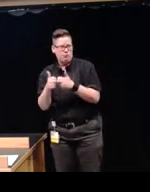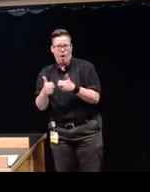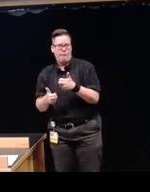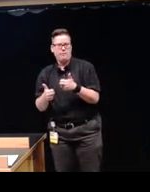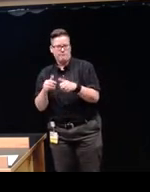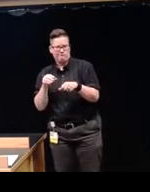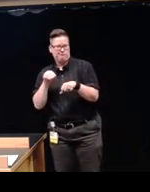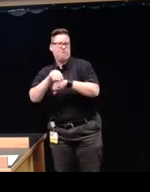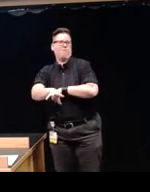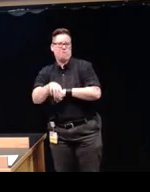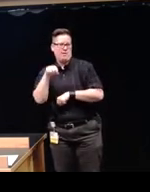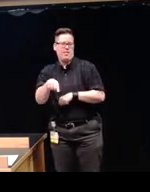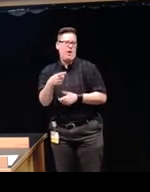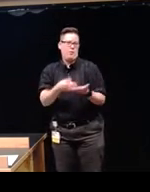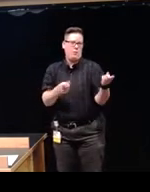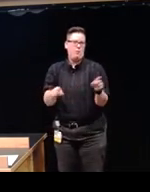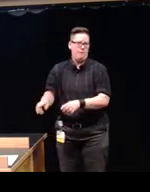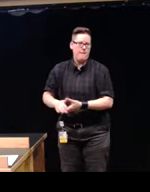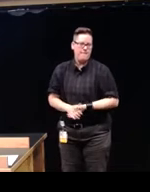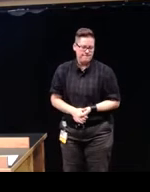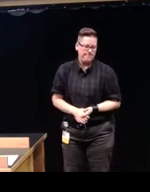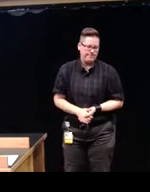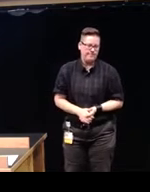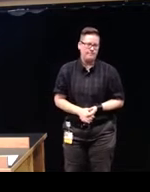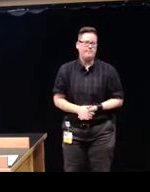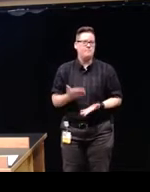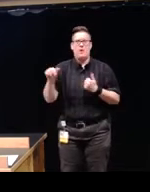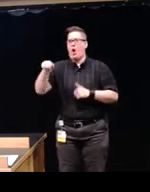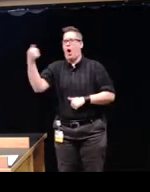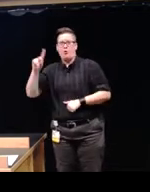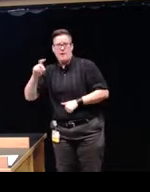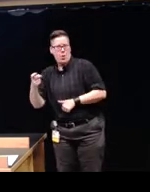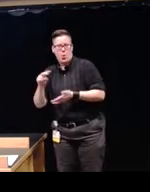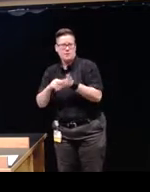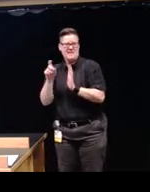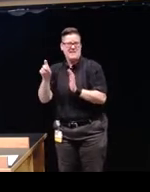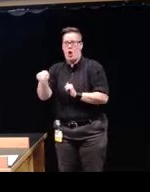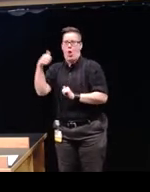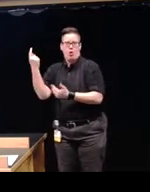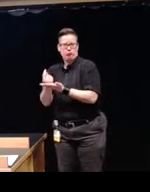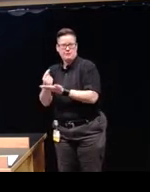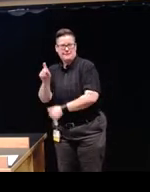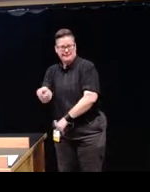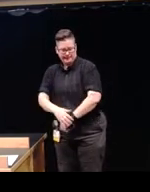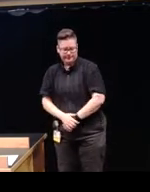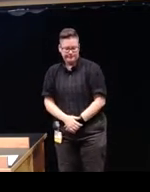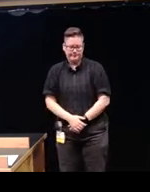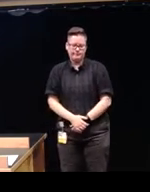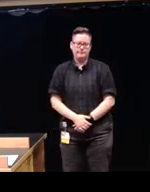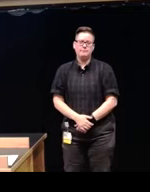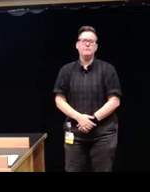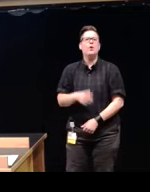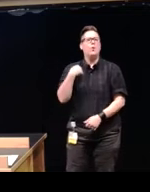be perpetuating factors and requiring a different type of treatment. We've detailed our vision in several of